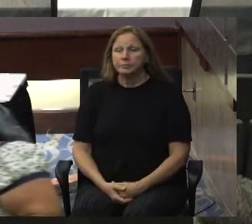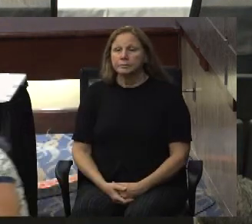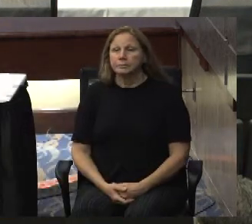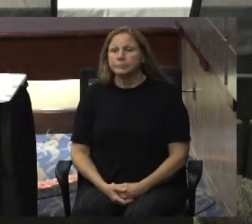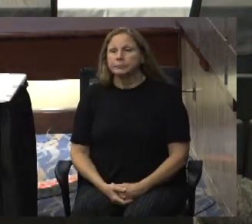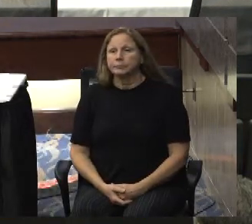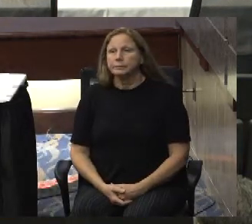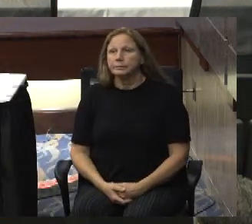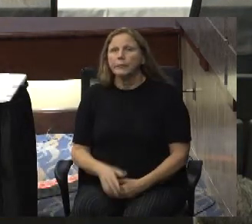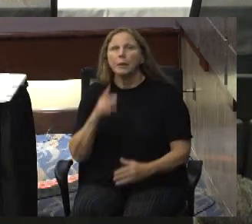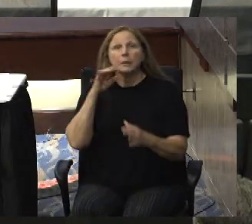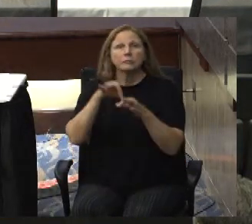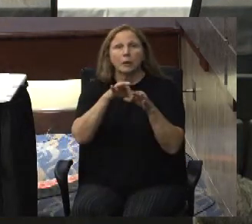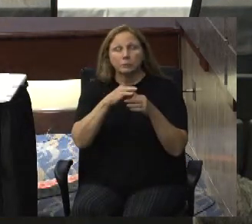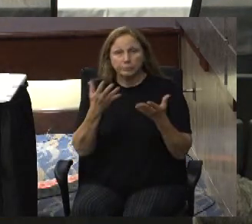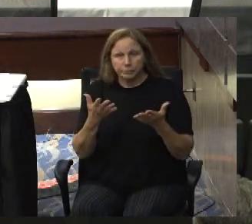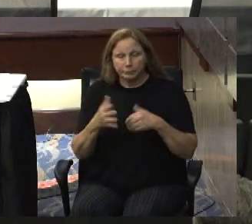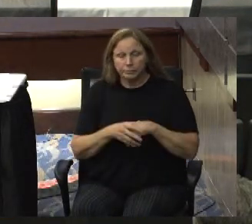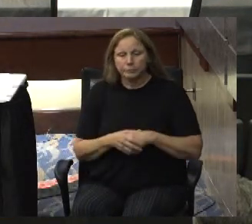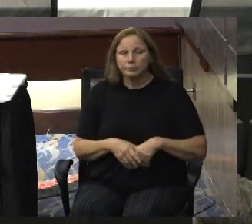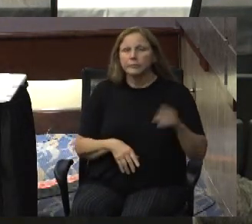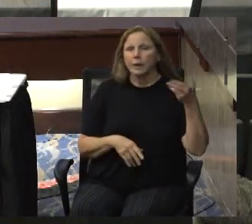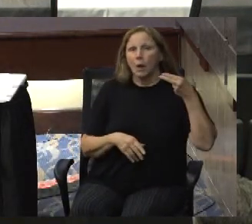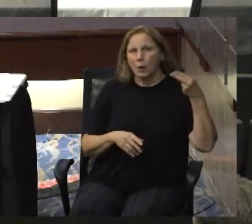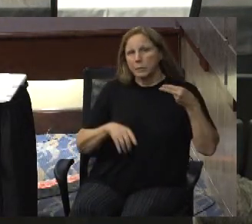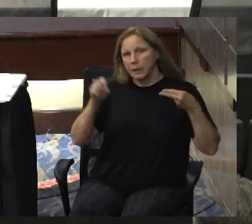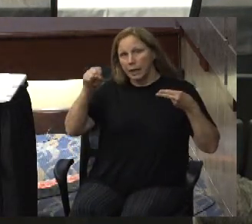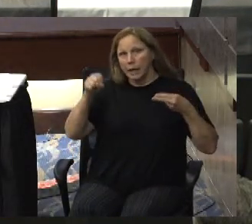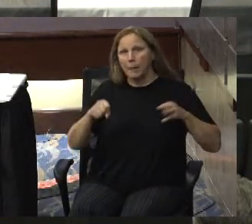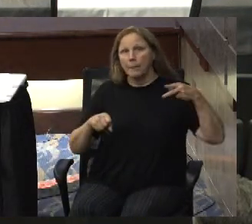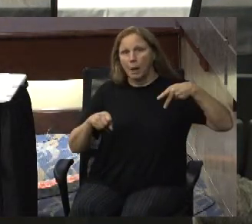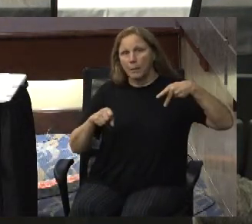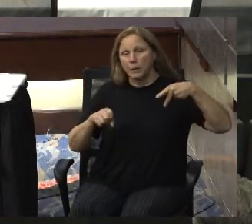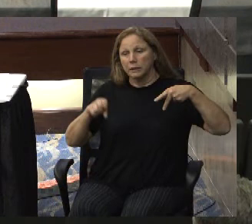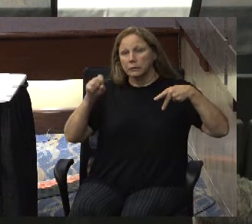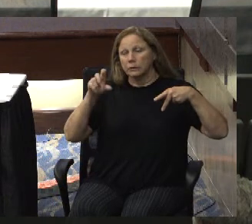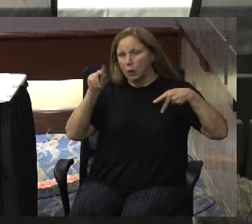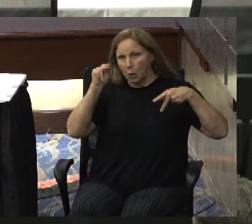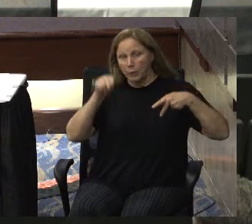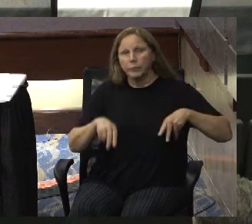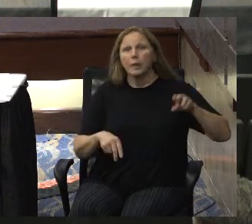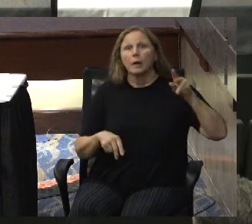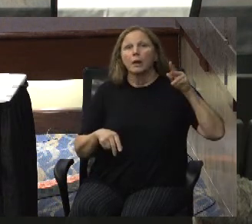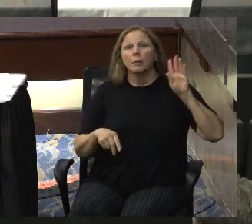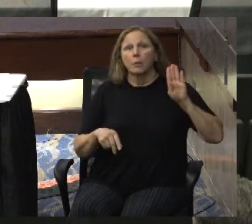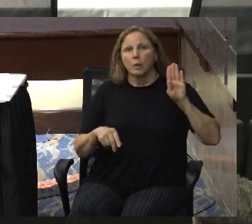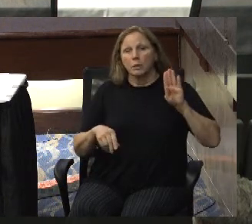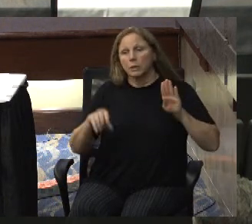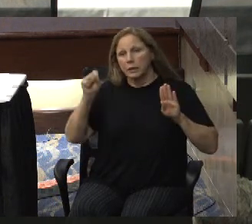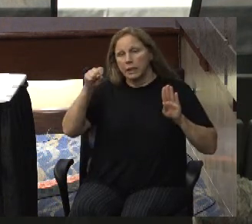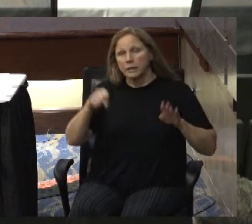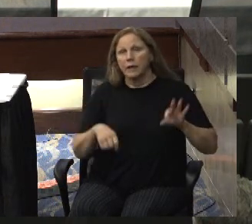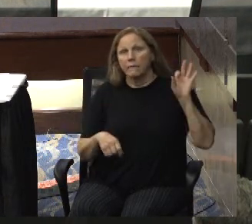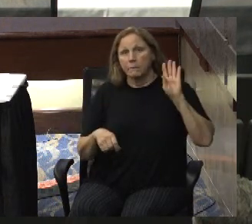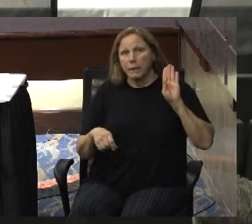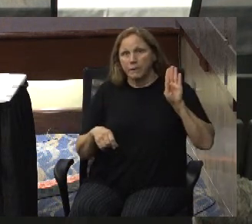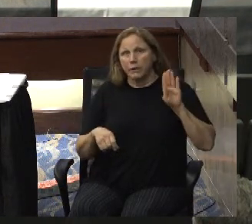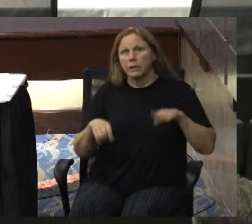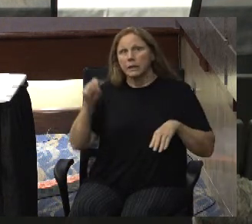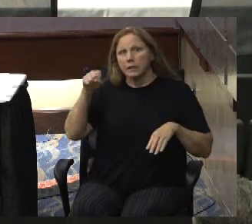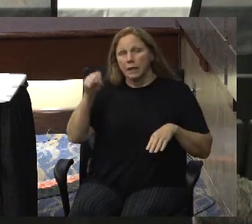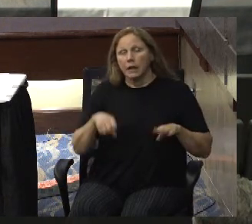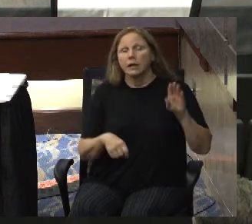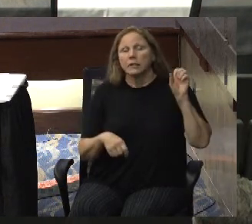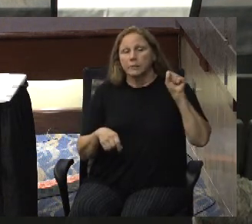Please poll the council. Holmes. Palmer. Porter. Yes. Fairfield. Yes.